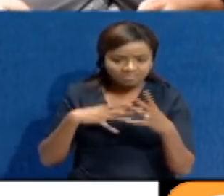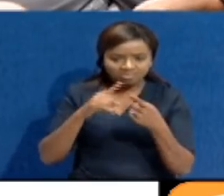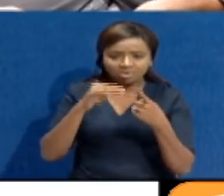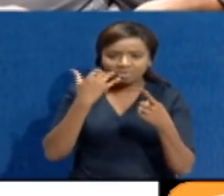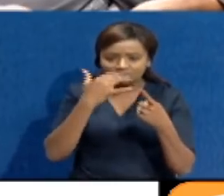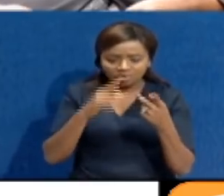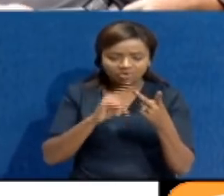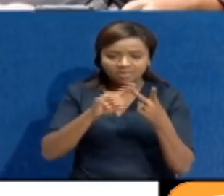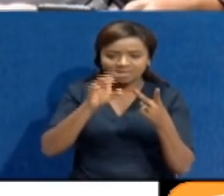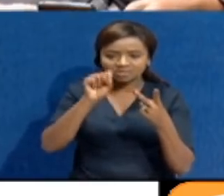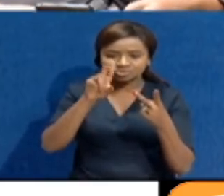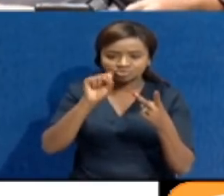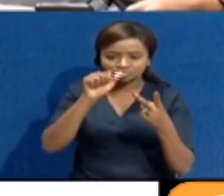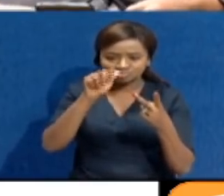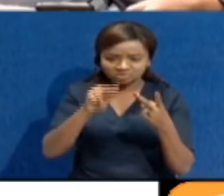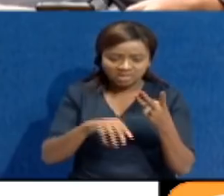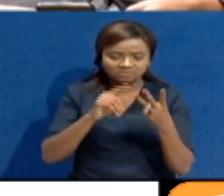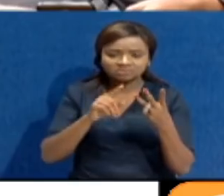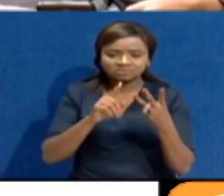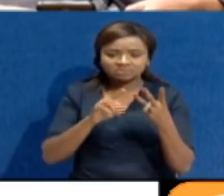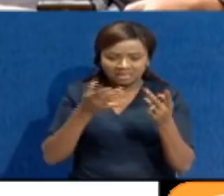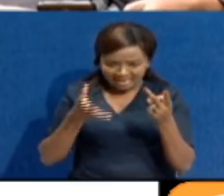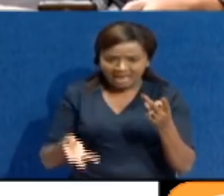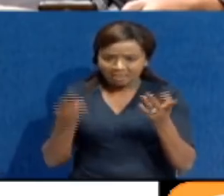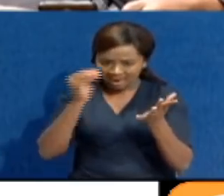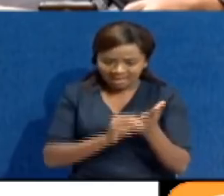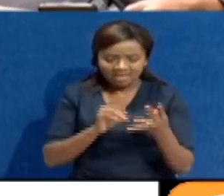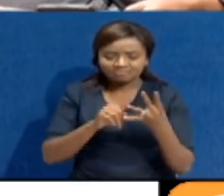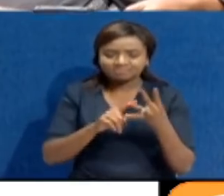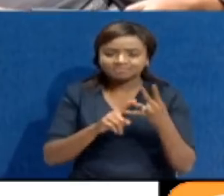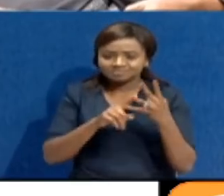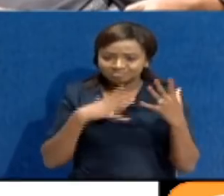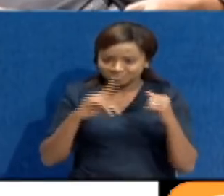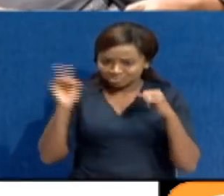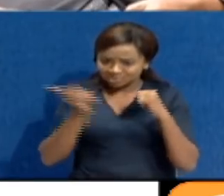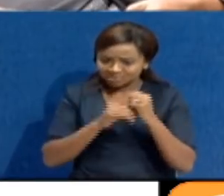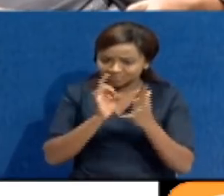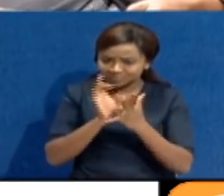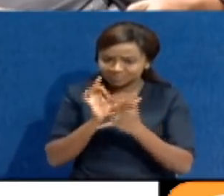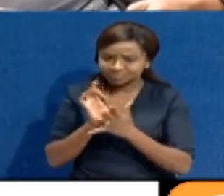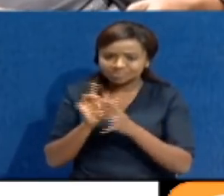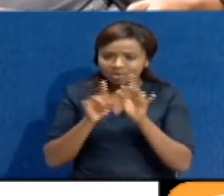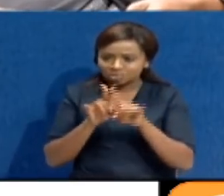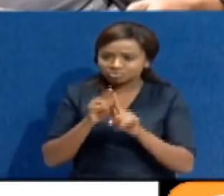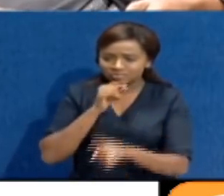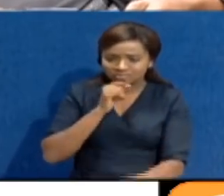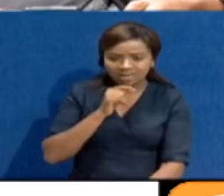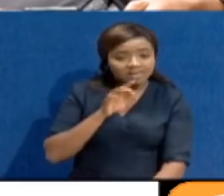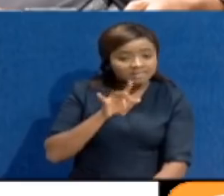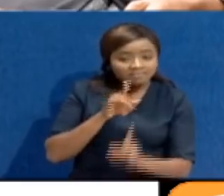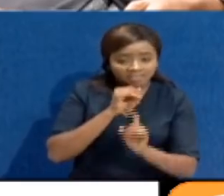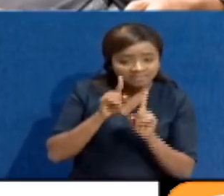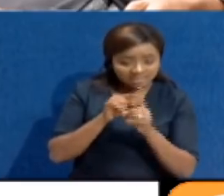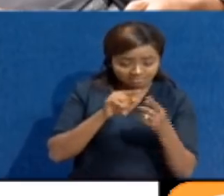like Senator Murkomen, Senator Kihika. Now we are seeing a sort of a Jubilee Purge again 2.0. And some like Murkomen today said those who have